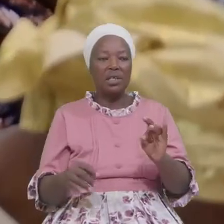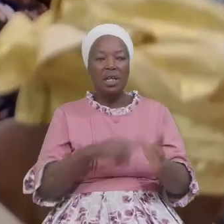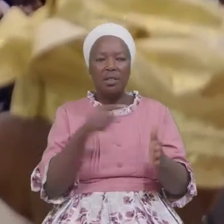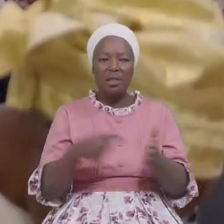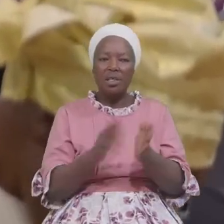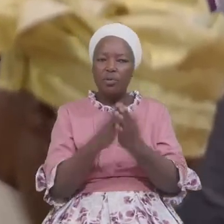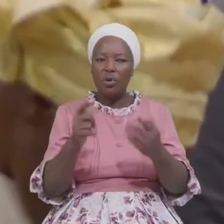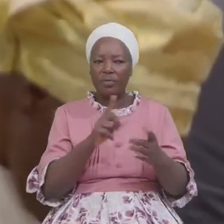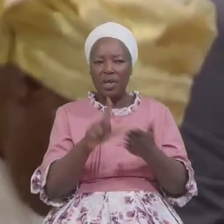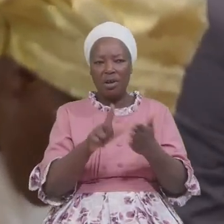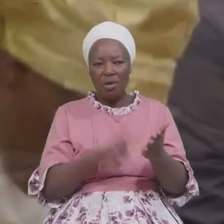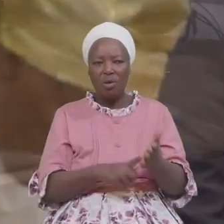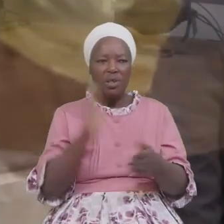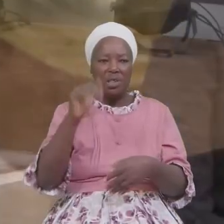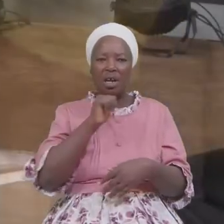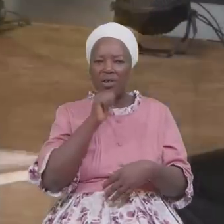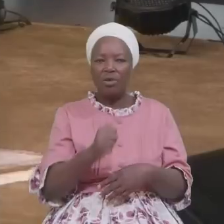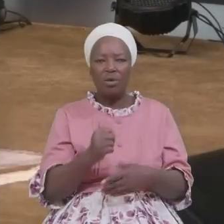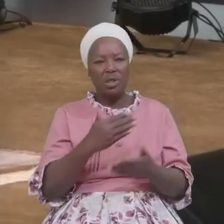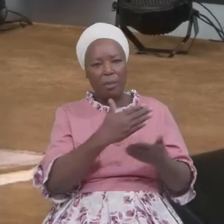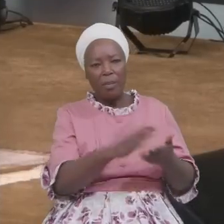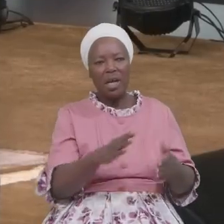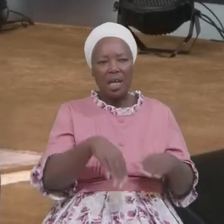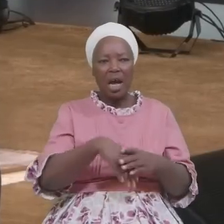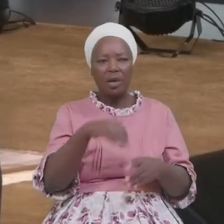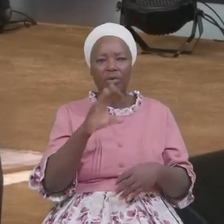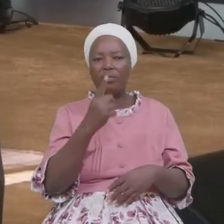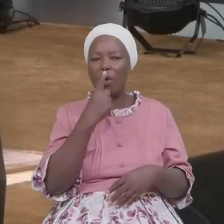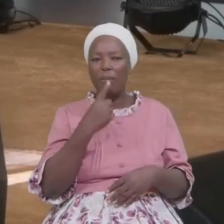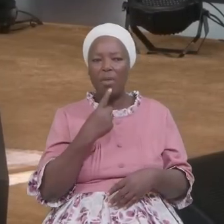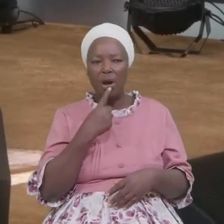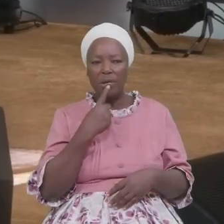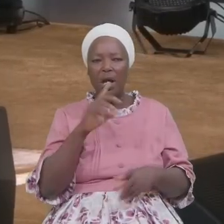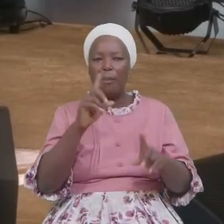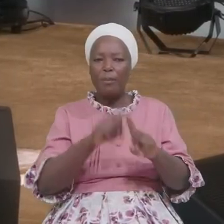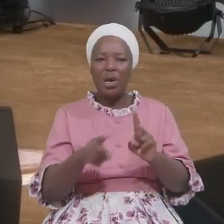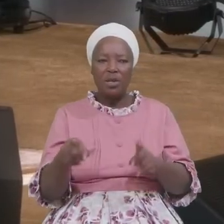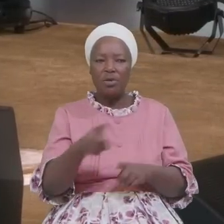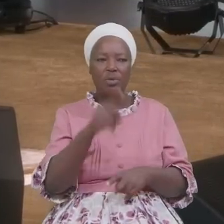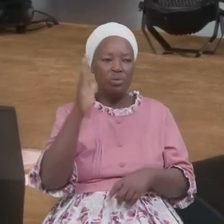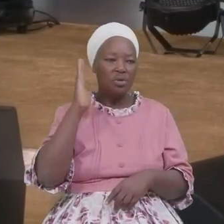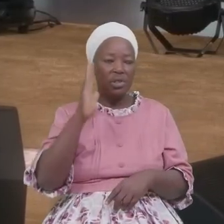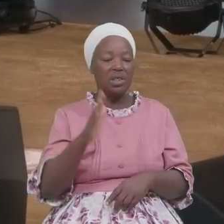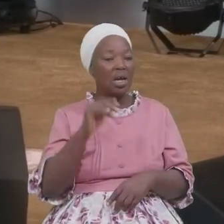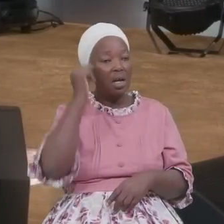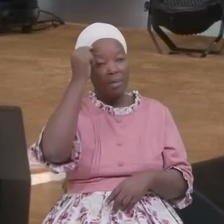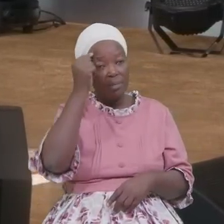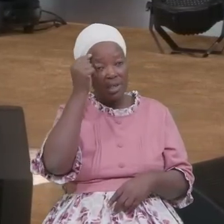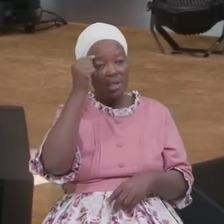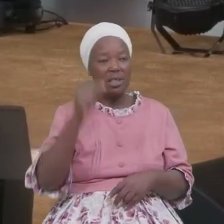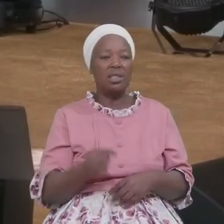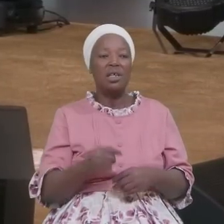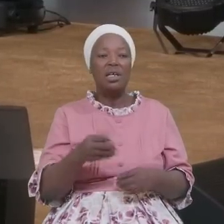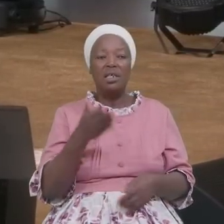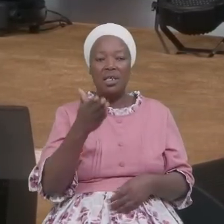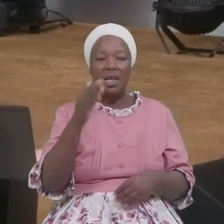the Lord shall not depart out of thy mouth, but thou shalt meditate